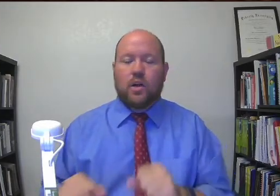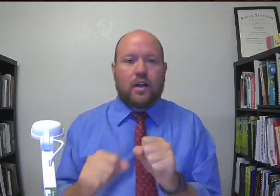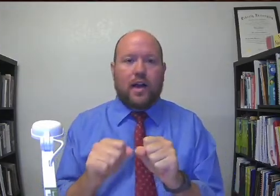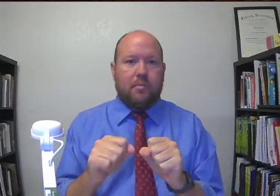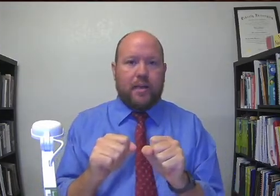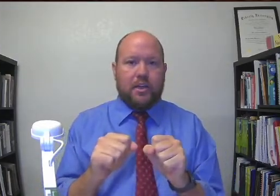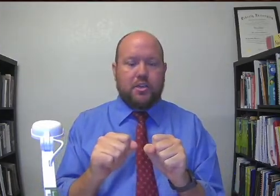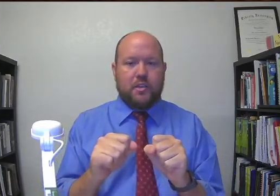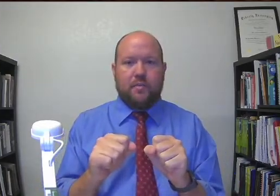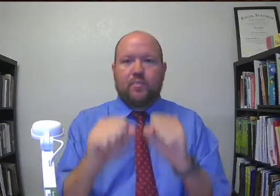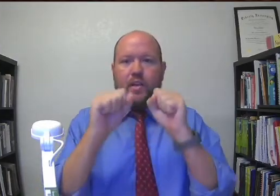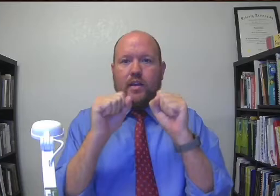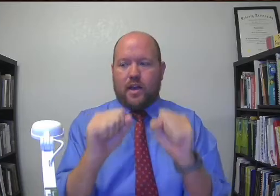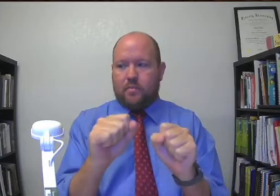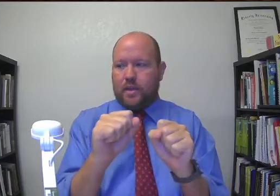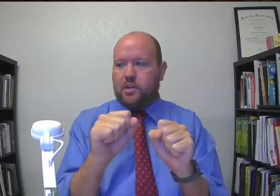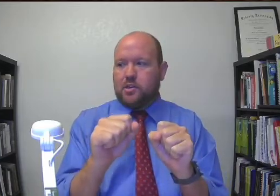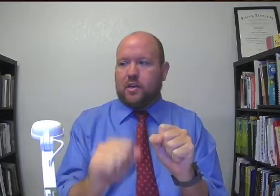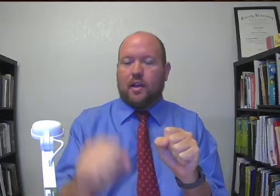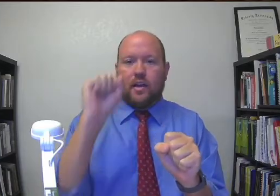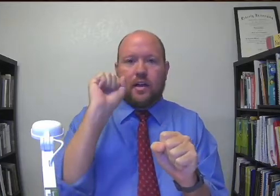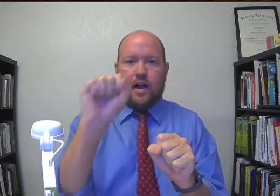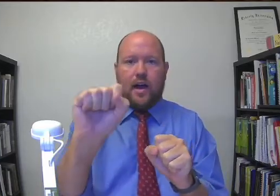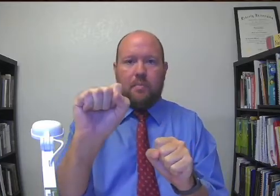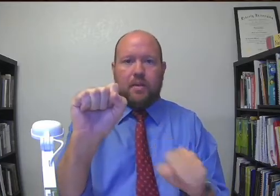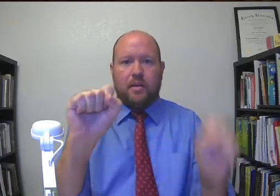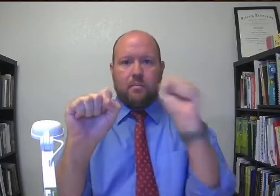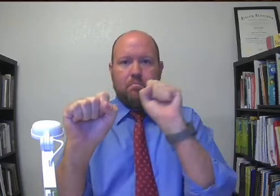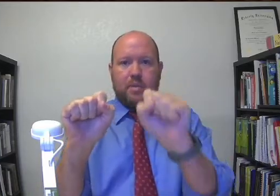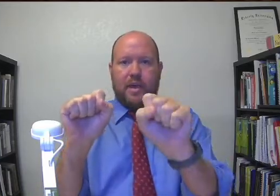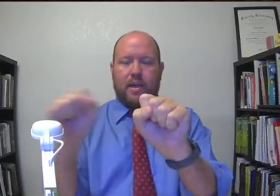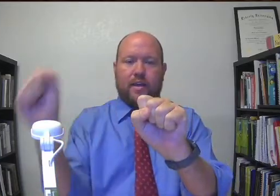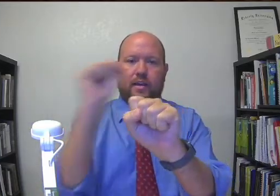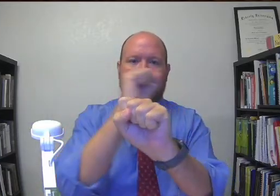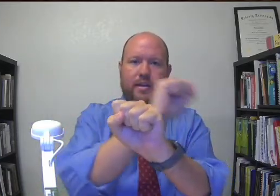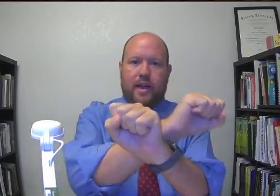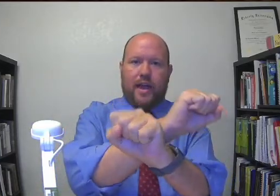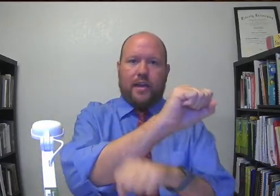Next word, combination. Combination.